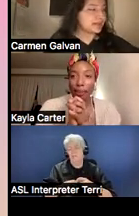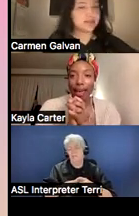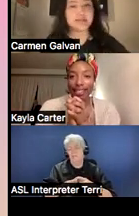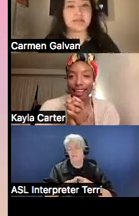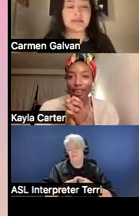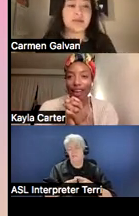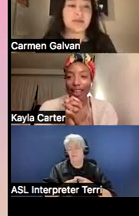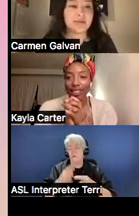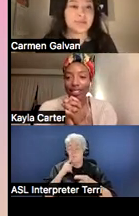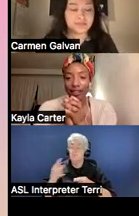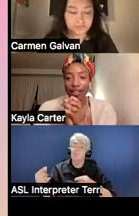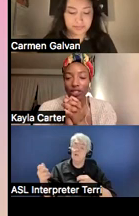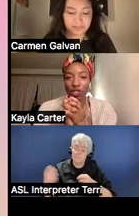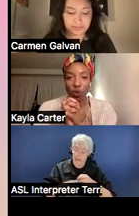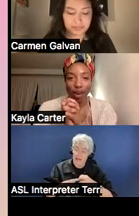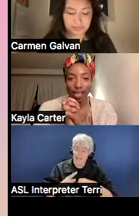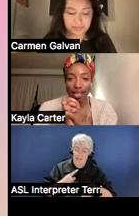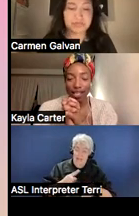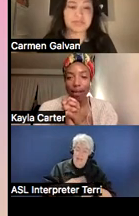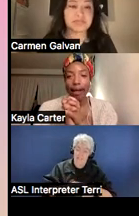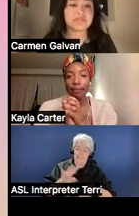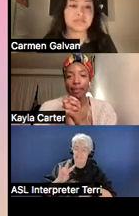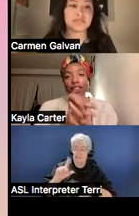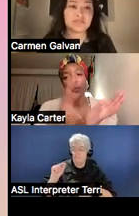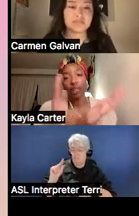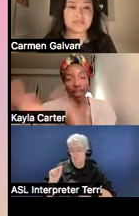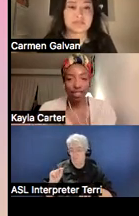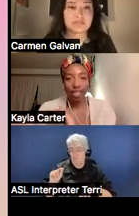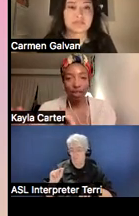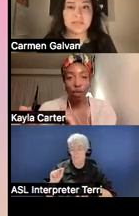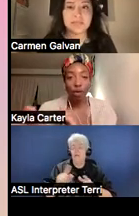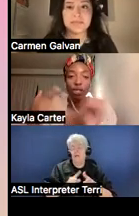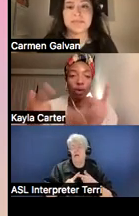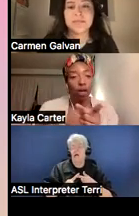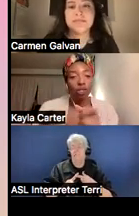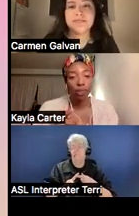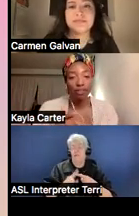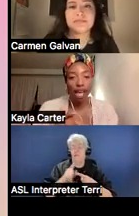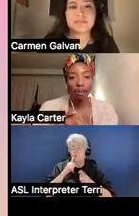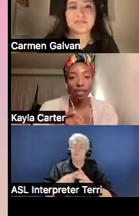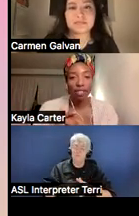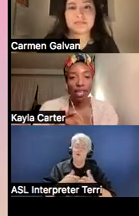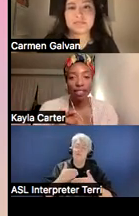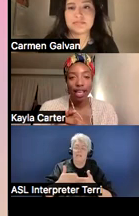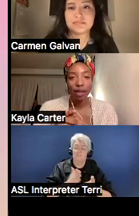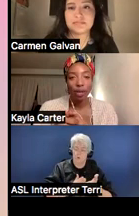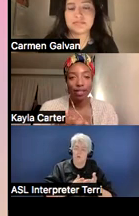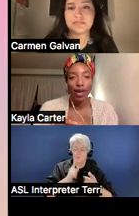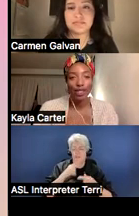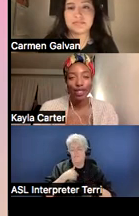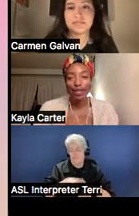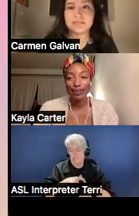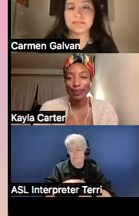let's come back together at 7:20, and then we'll get into the other portion, but also we'll have time just in case anyone